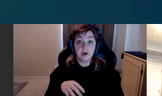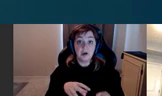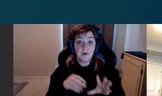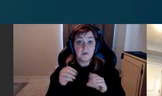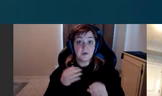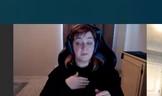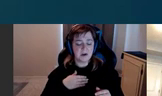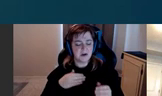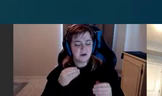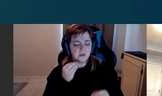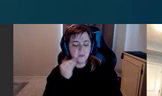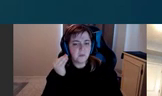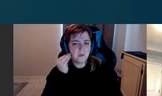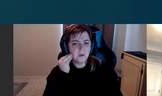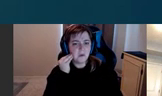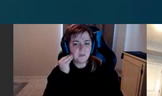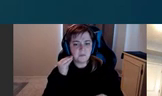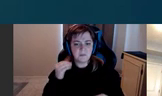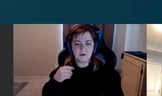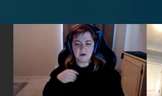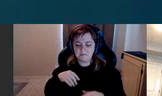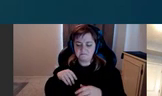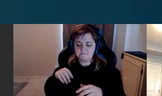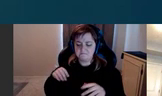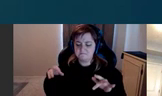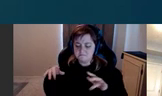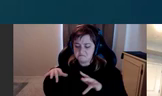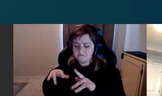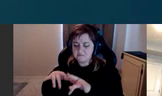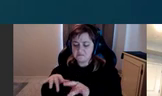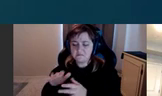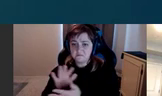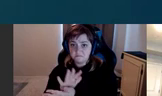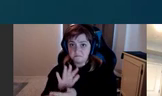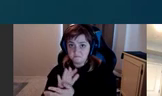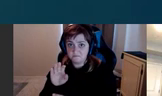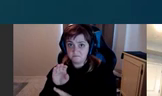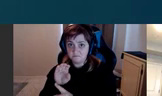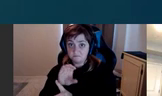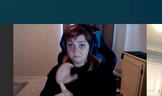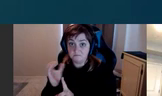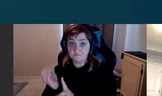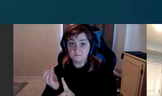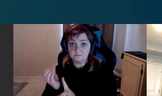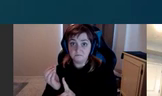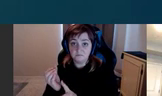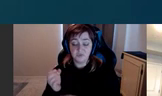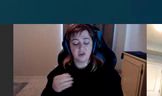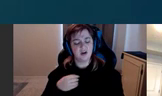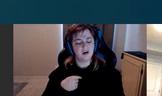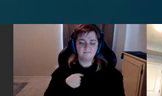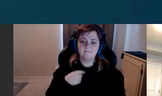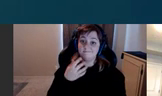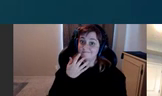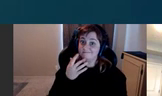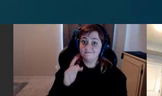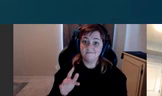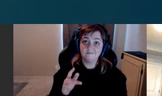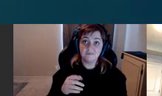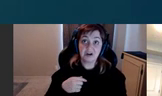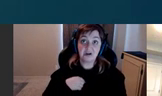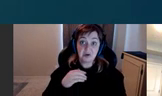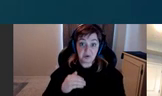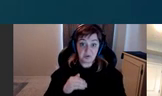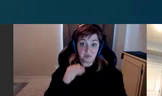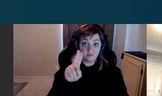I assimilated into my school culture. In certain ways, I was also lucky because I grew up in Northern Virginia, right outside